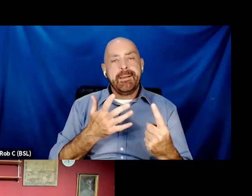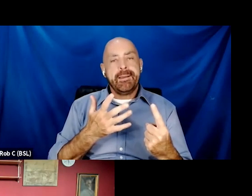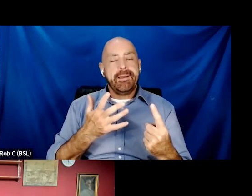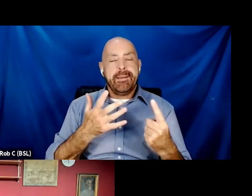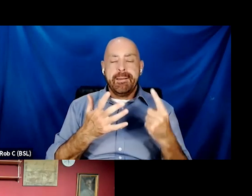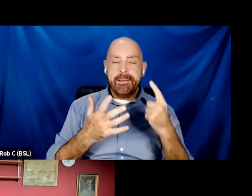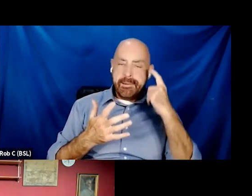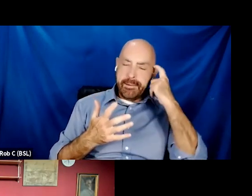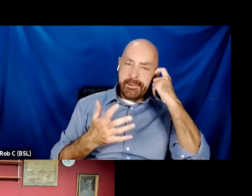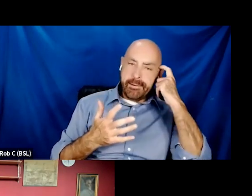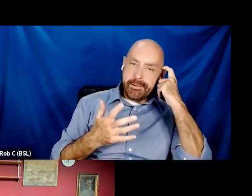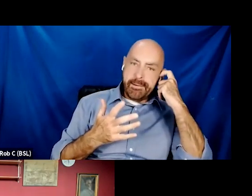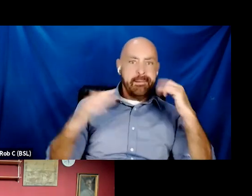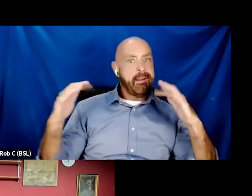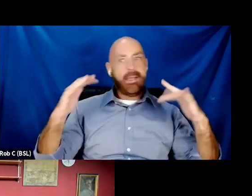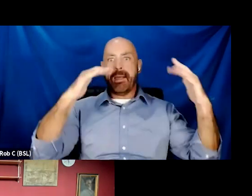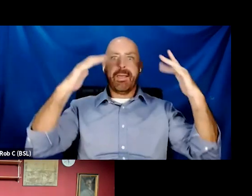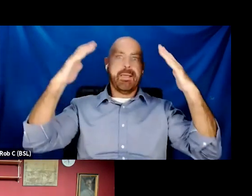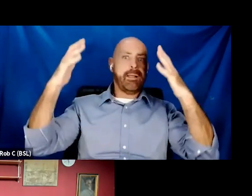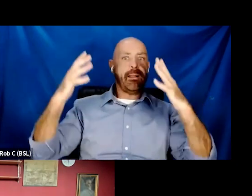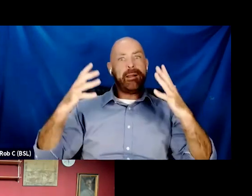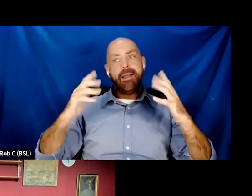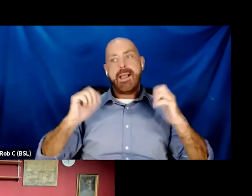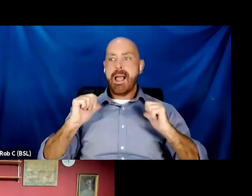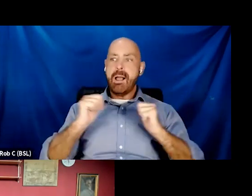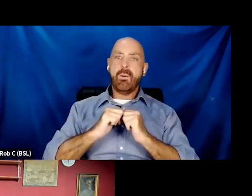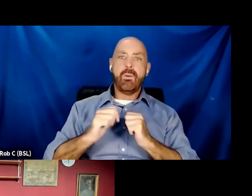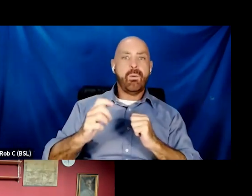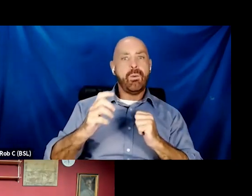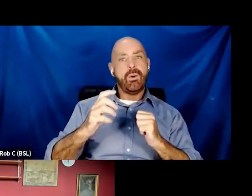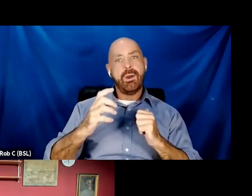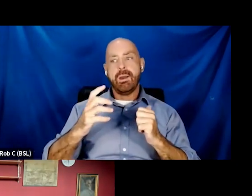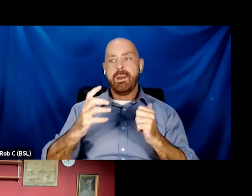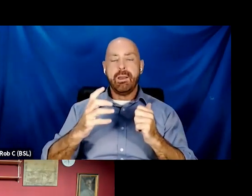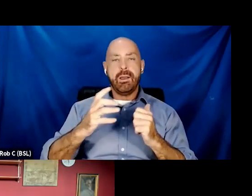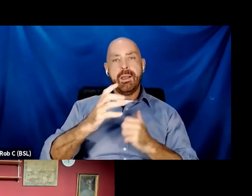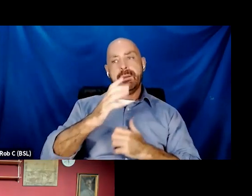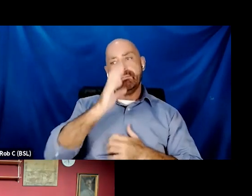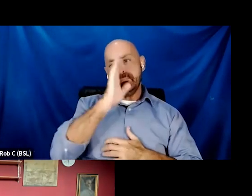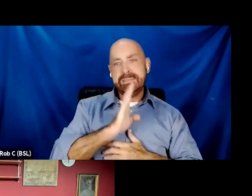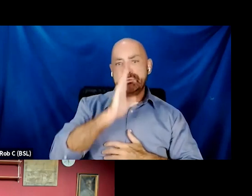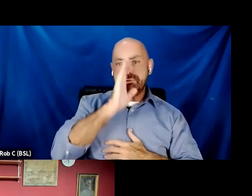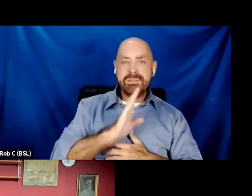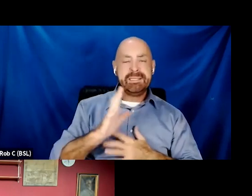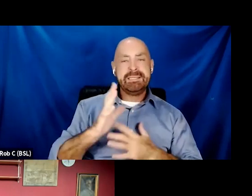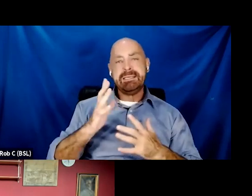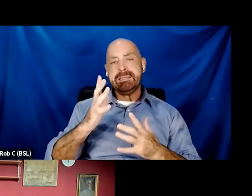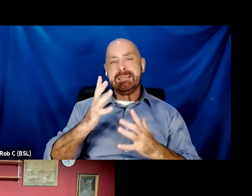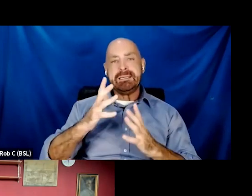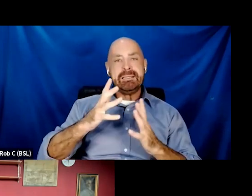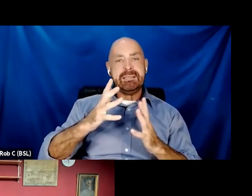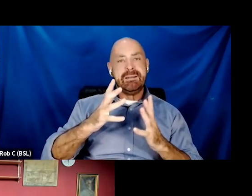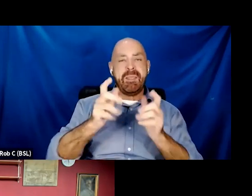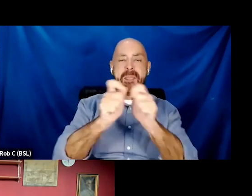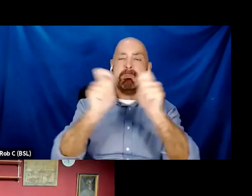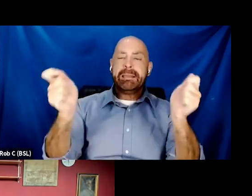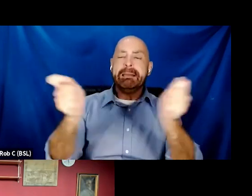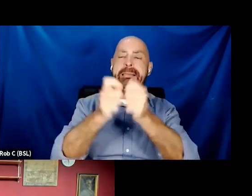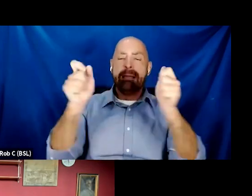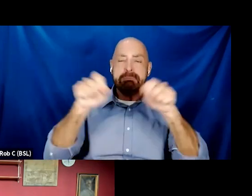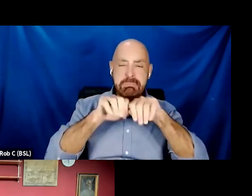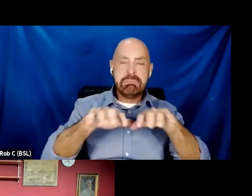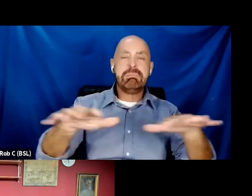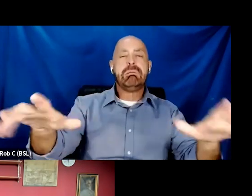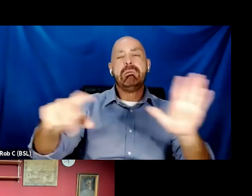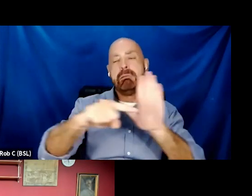in human misery in the modern age that is exaggerated by the media, that that